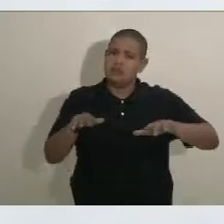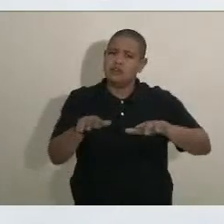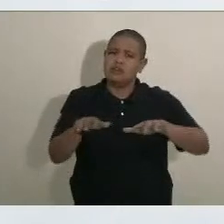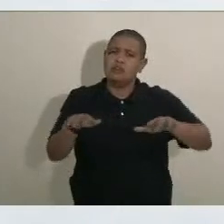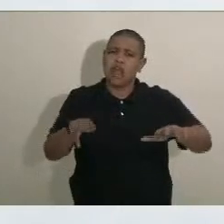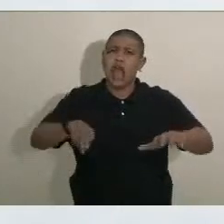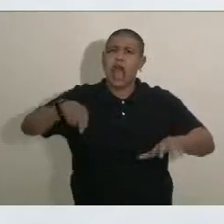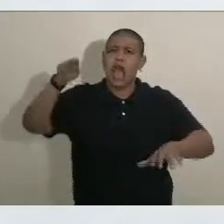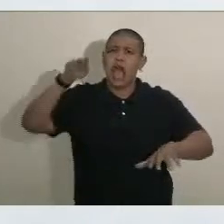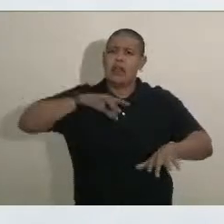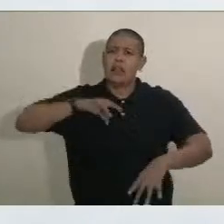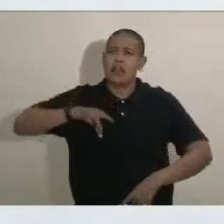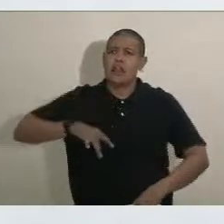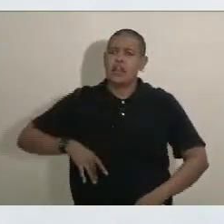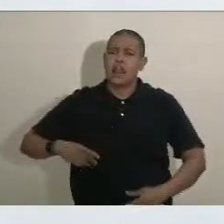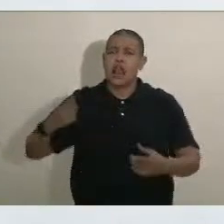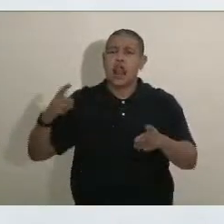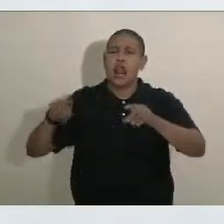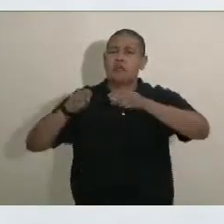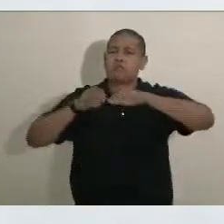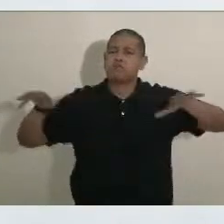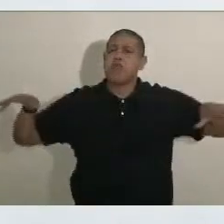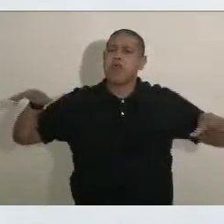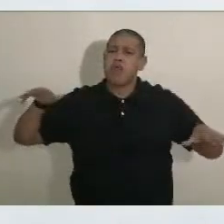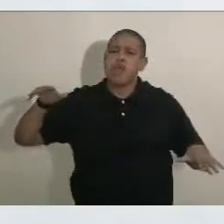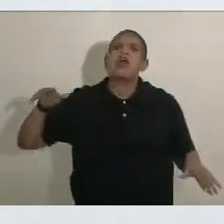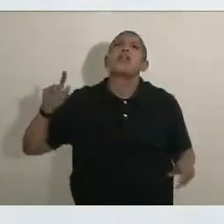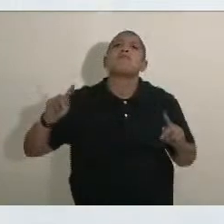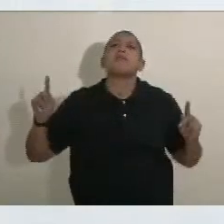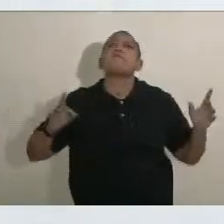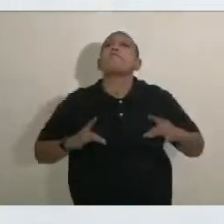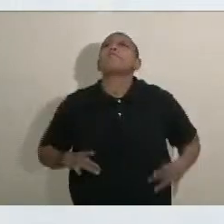highly contagious virus, and it is spreading and persons are getting it,